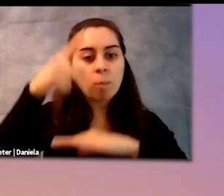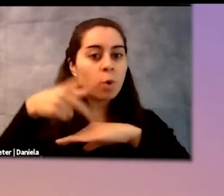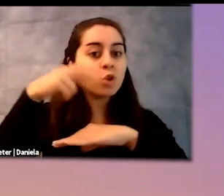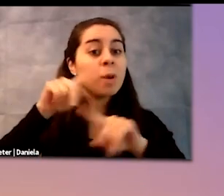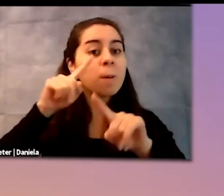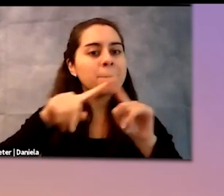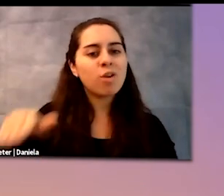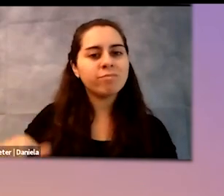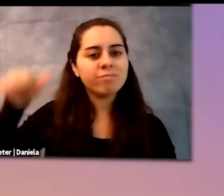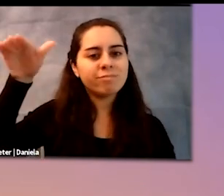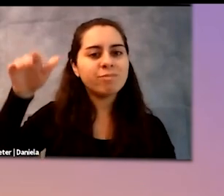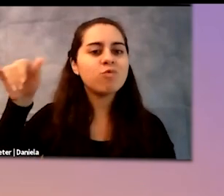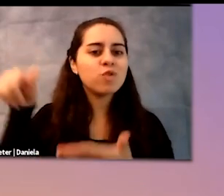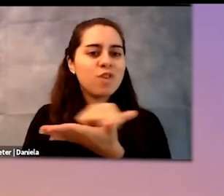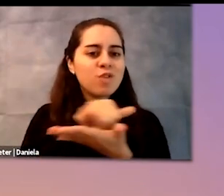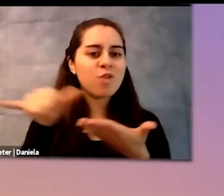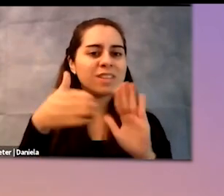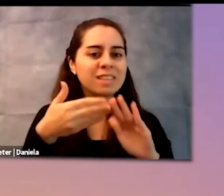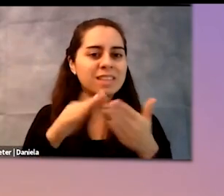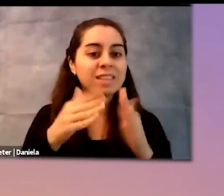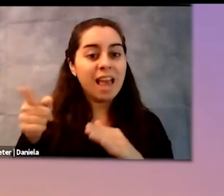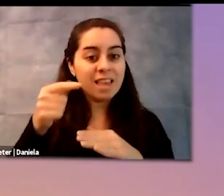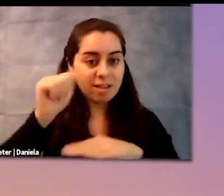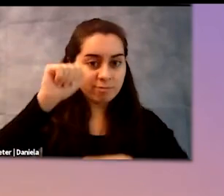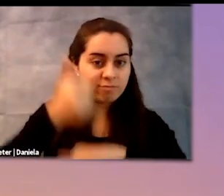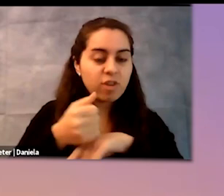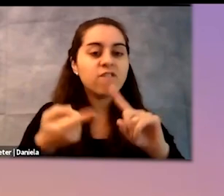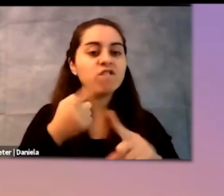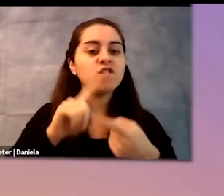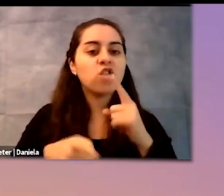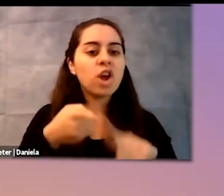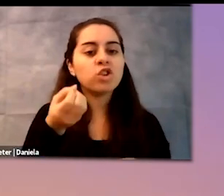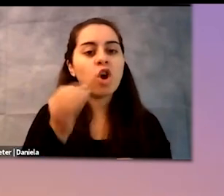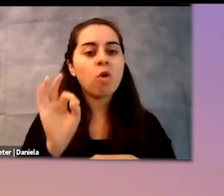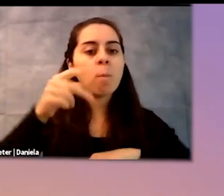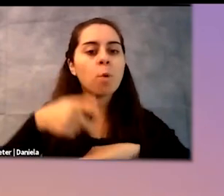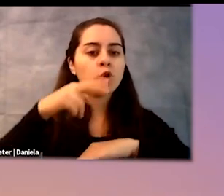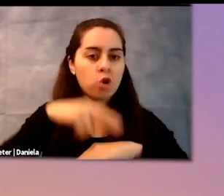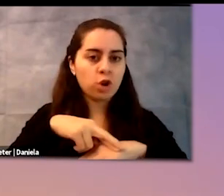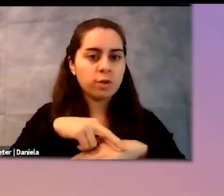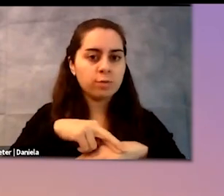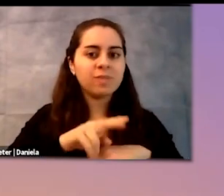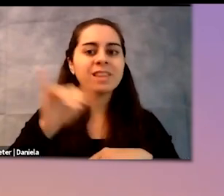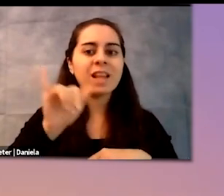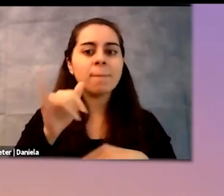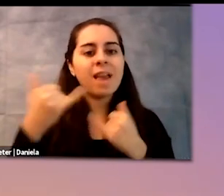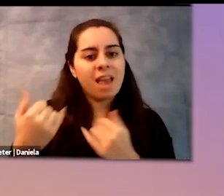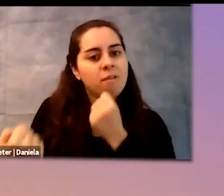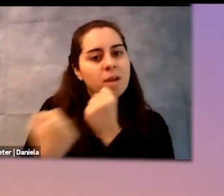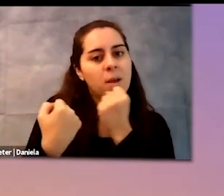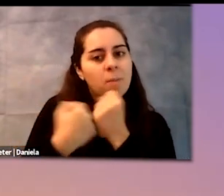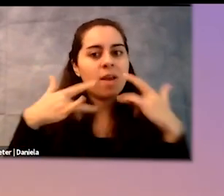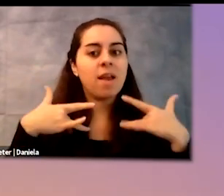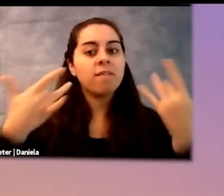raised in New York City. She is the founder of the Friends of Puerto Rico Initiative, which is one of the co-sponsors for today's event, along with